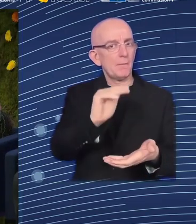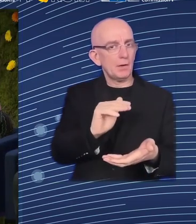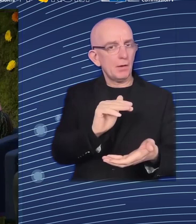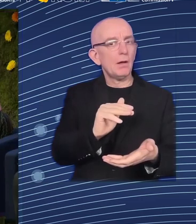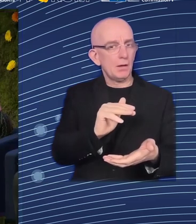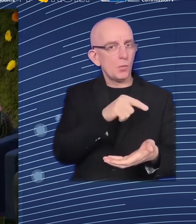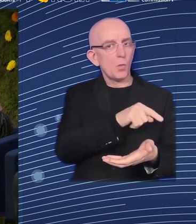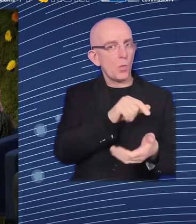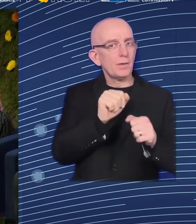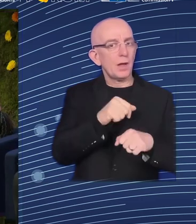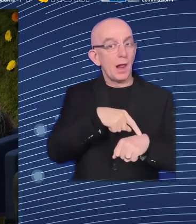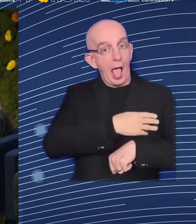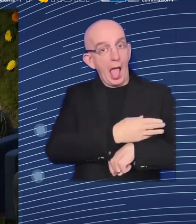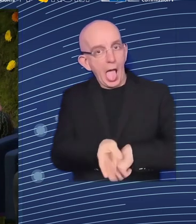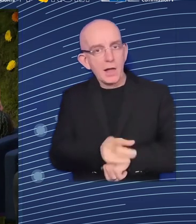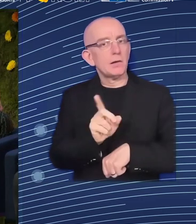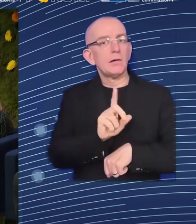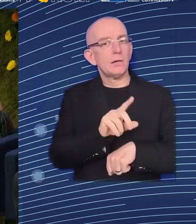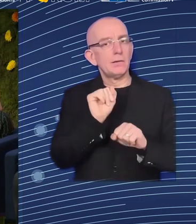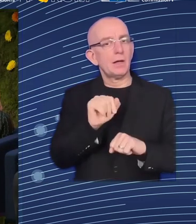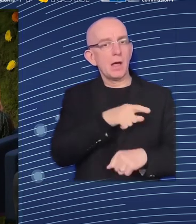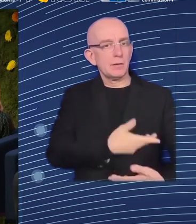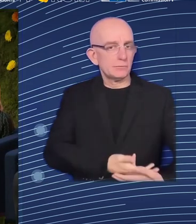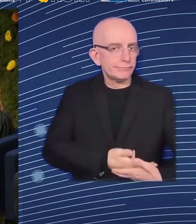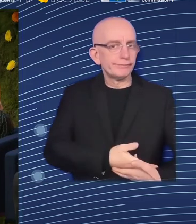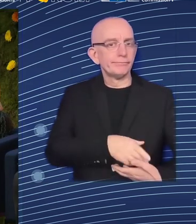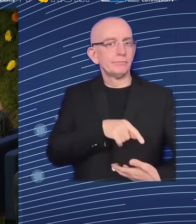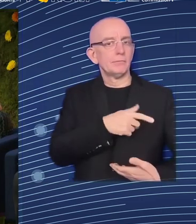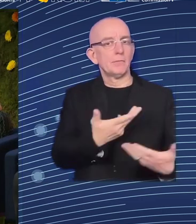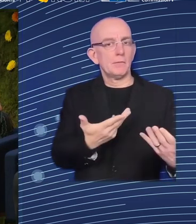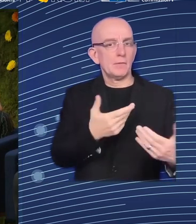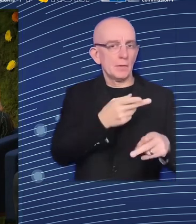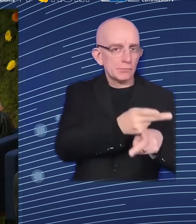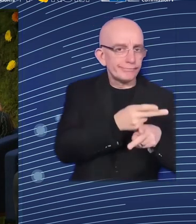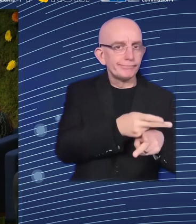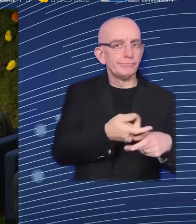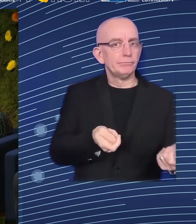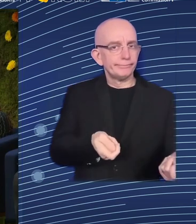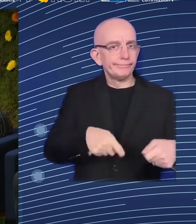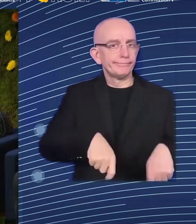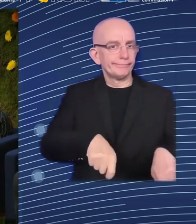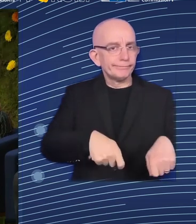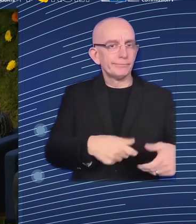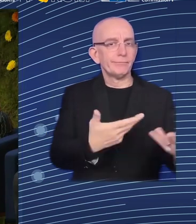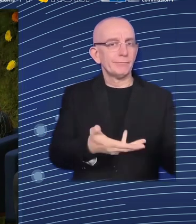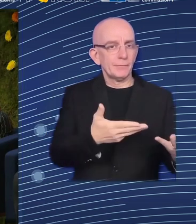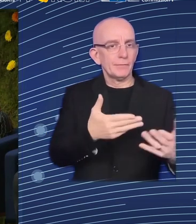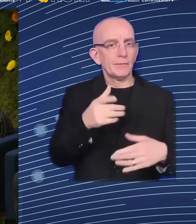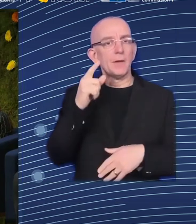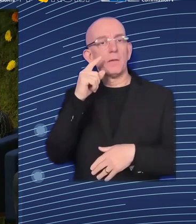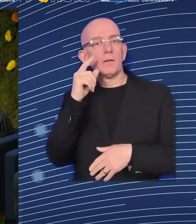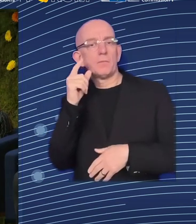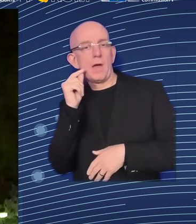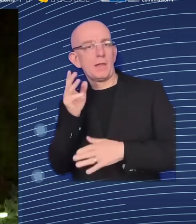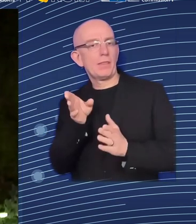unequal division of work, paid and unpaid work between men and women is another element that we need to